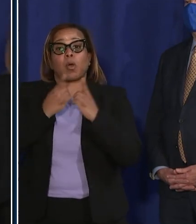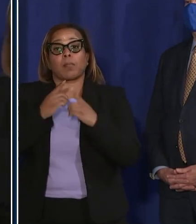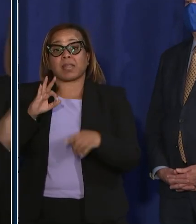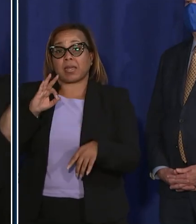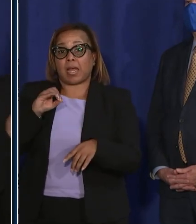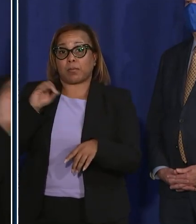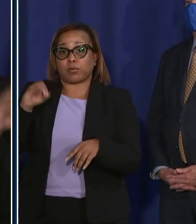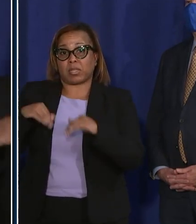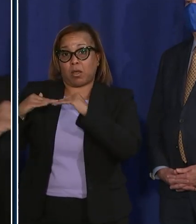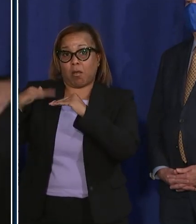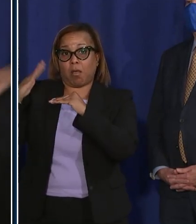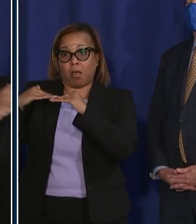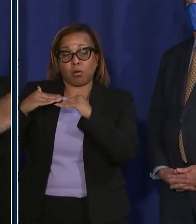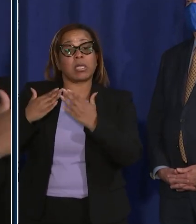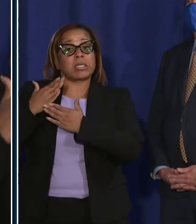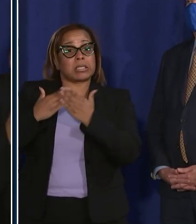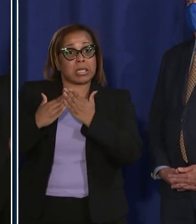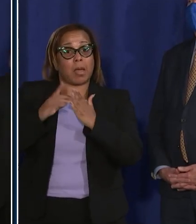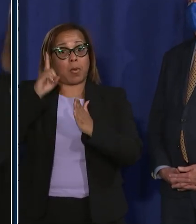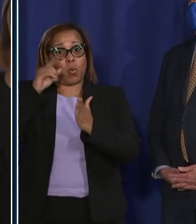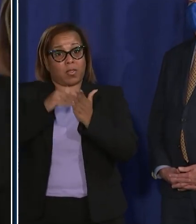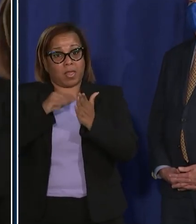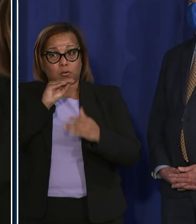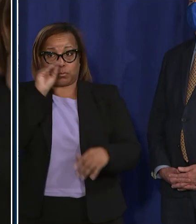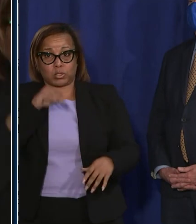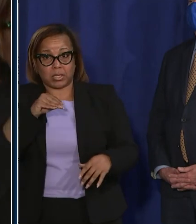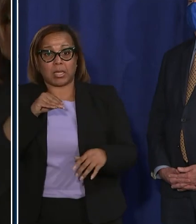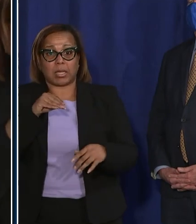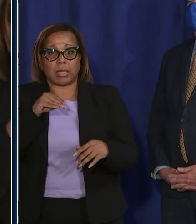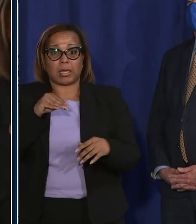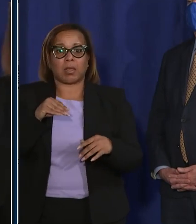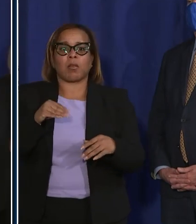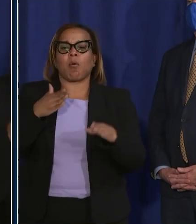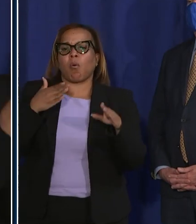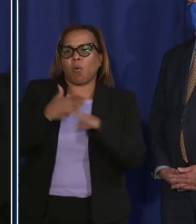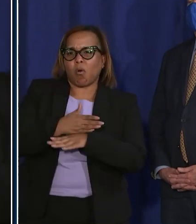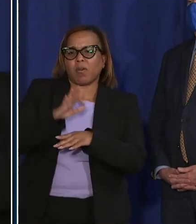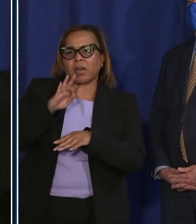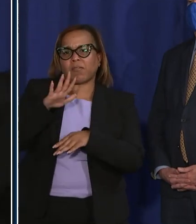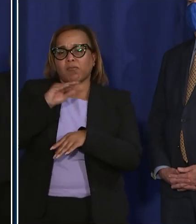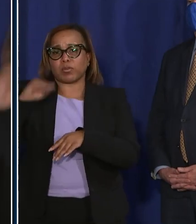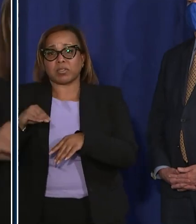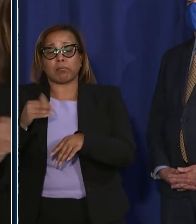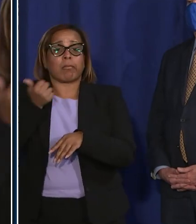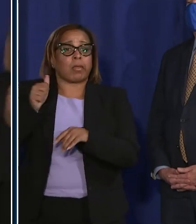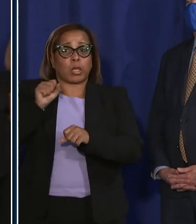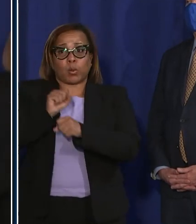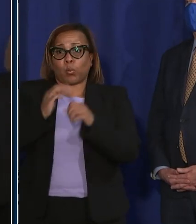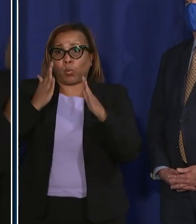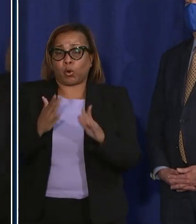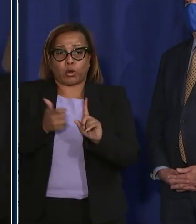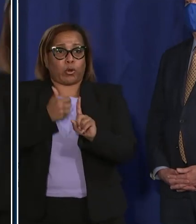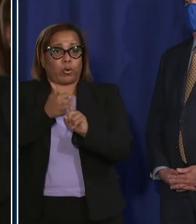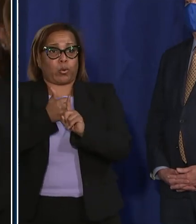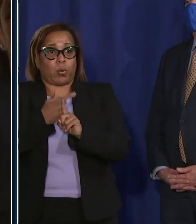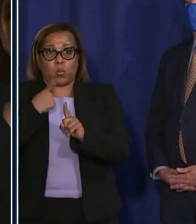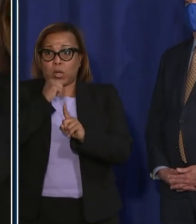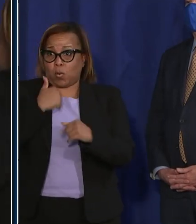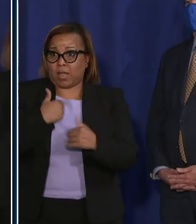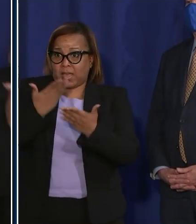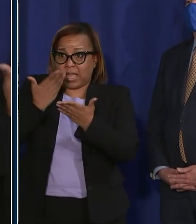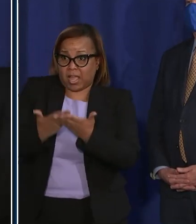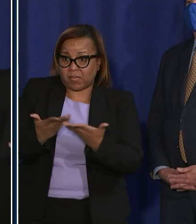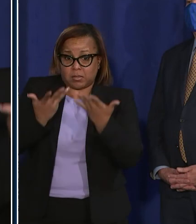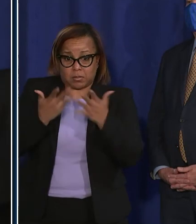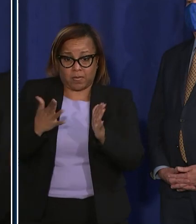90% or higher. Some that are at 1,000%. Many are over 95%. But yeah, any worker who we don't have evidence